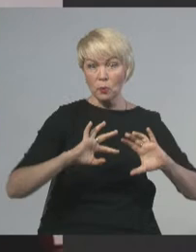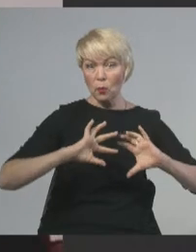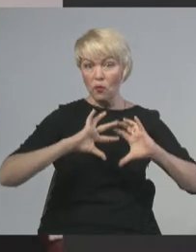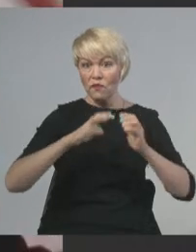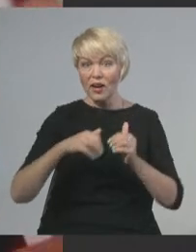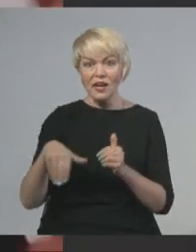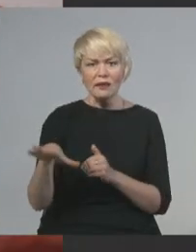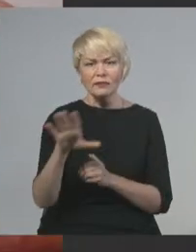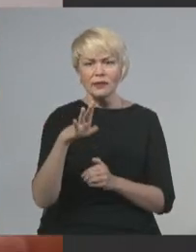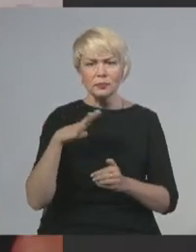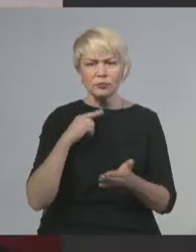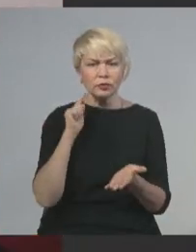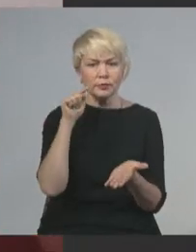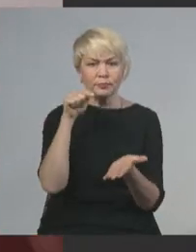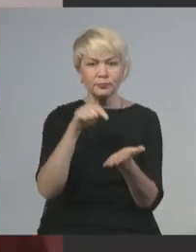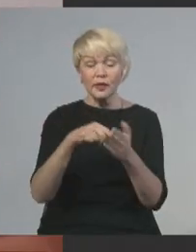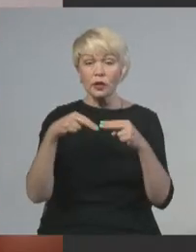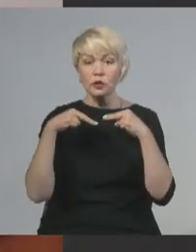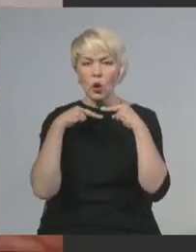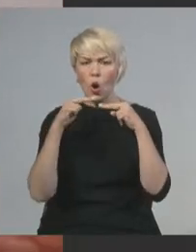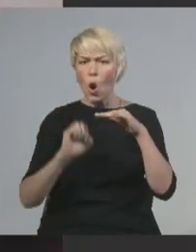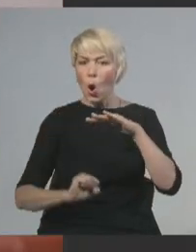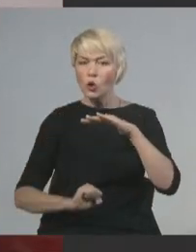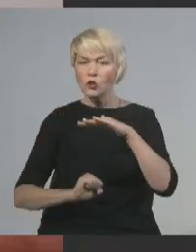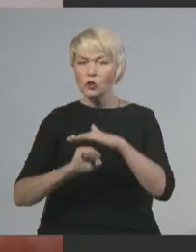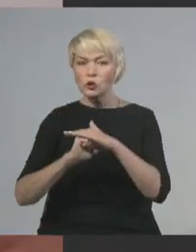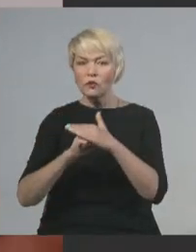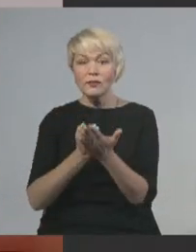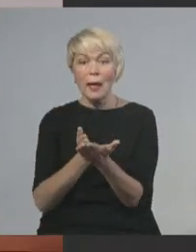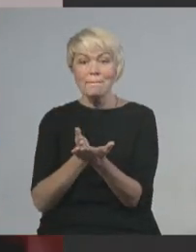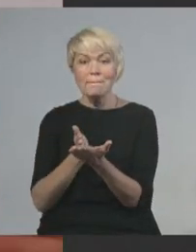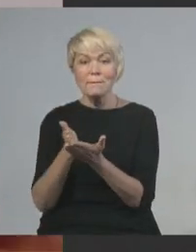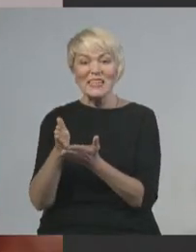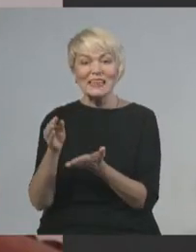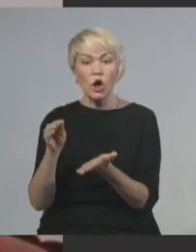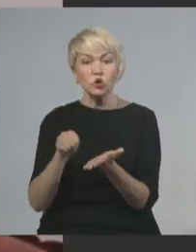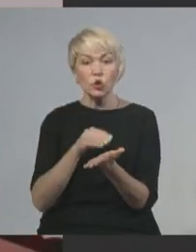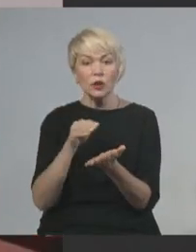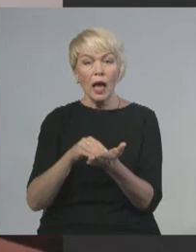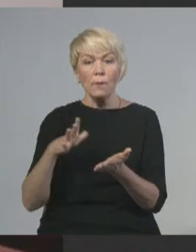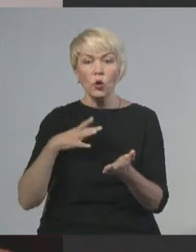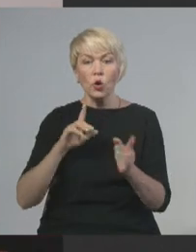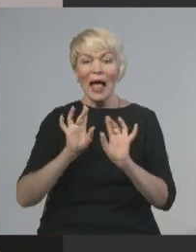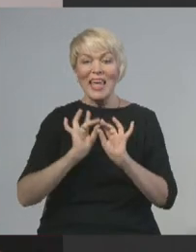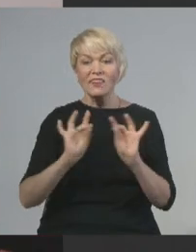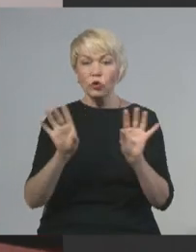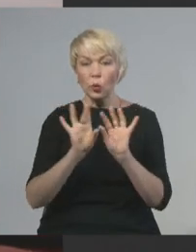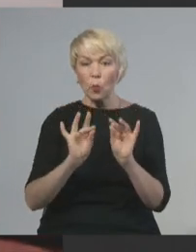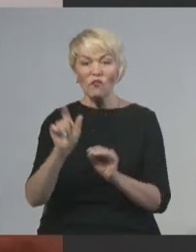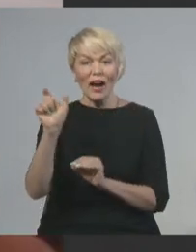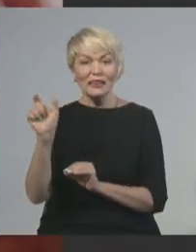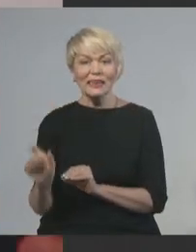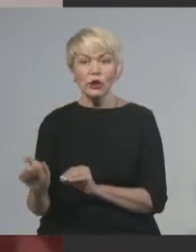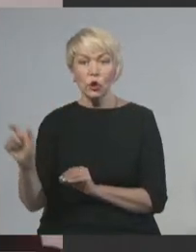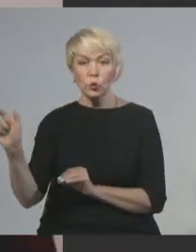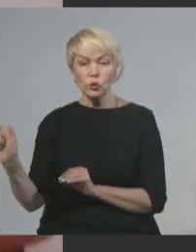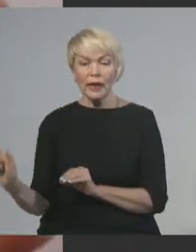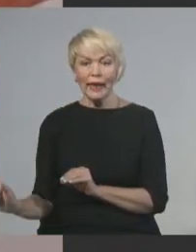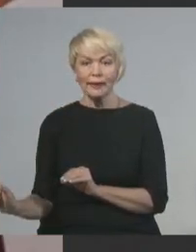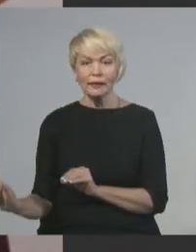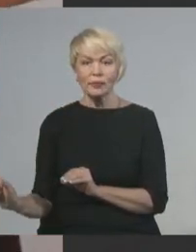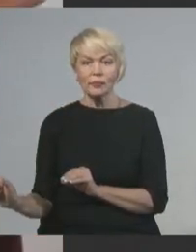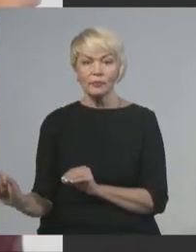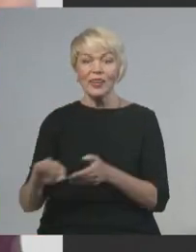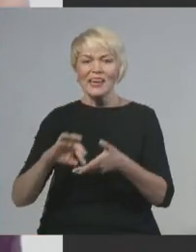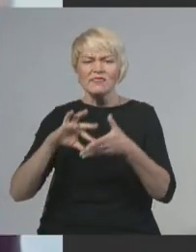the the core mission of journalism media was to inform people on on uh general interest